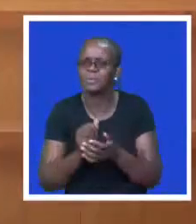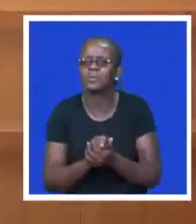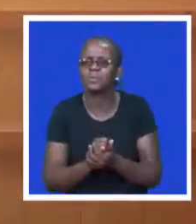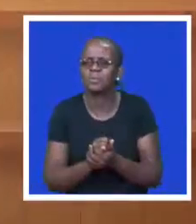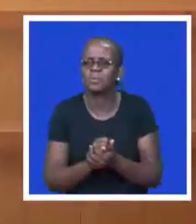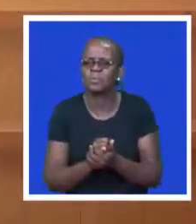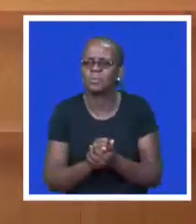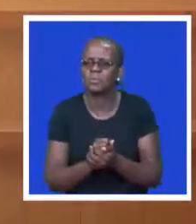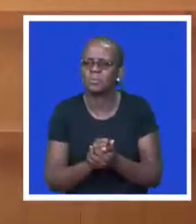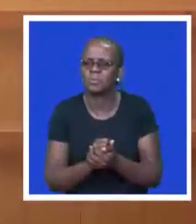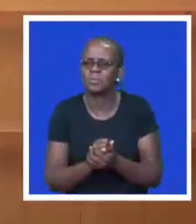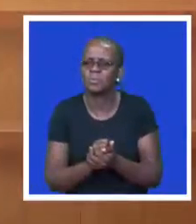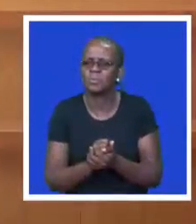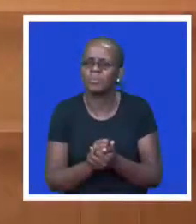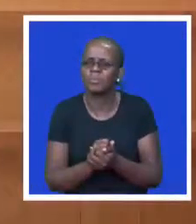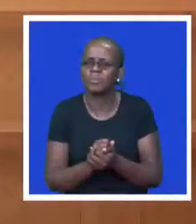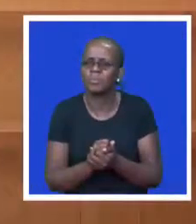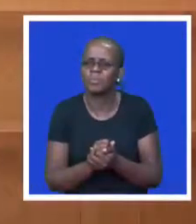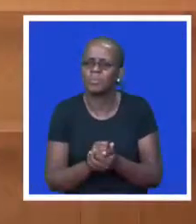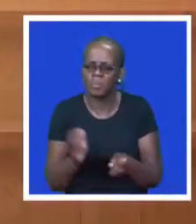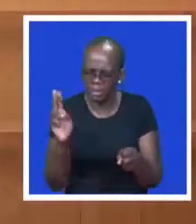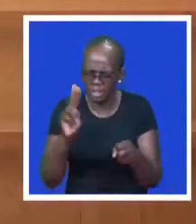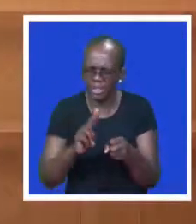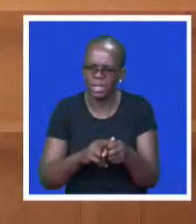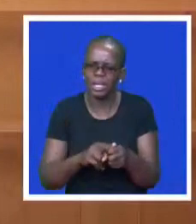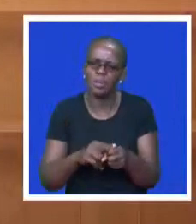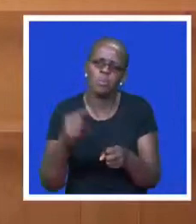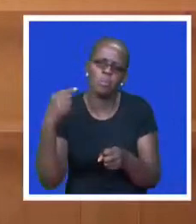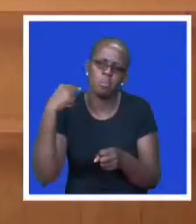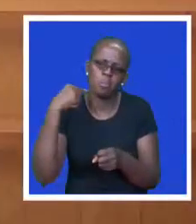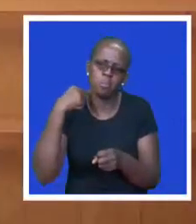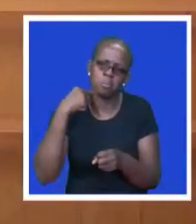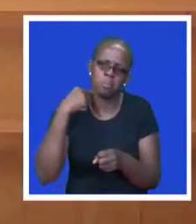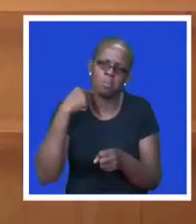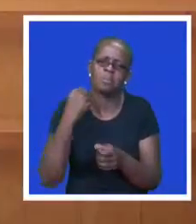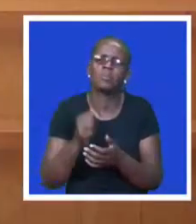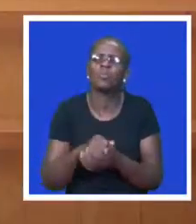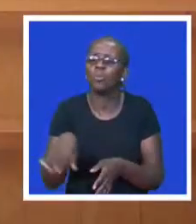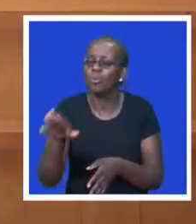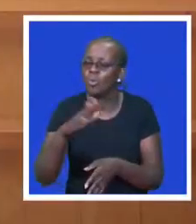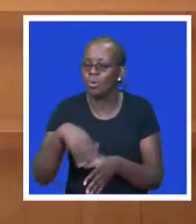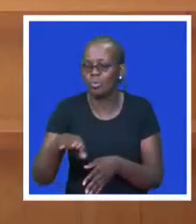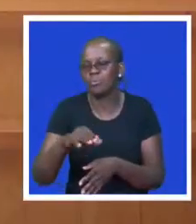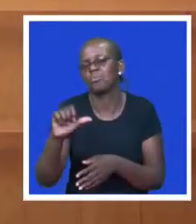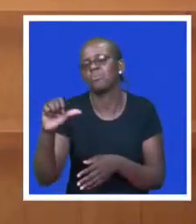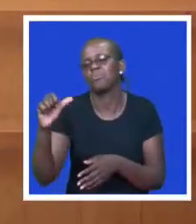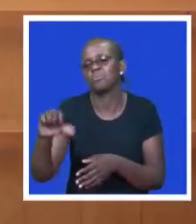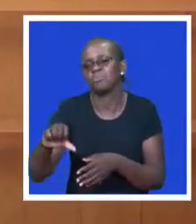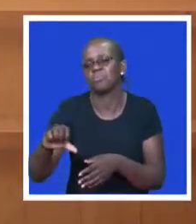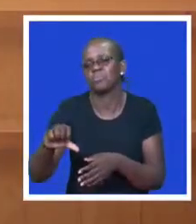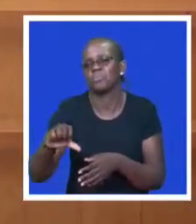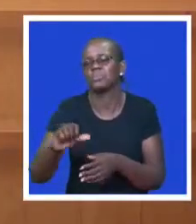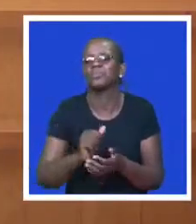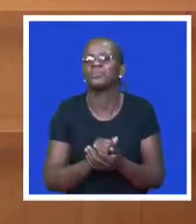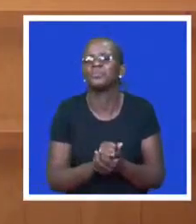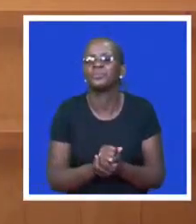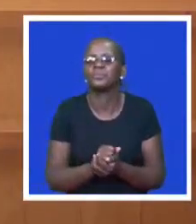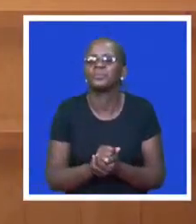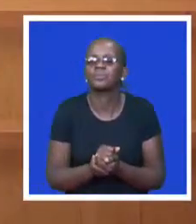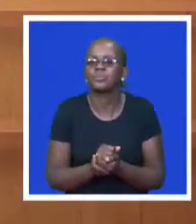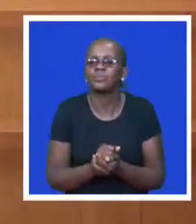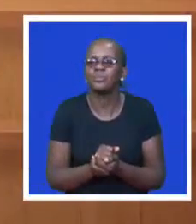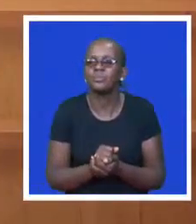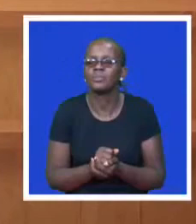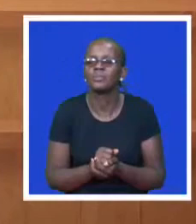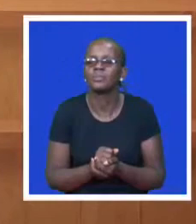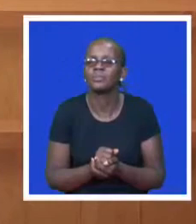Insulting others. And even committing murder. Yes, dear Lena, all those are examples of sins, dear Lena. So looking at these examples